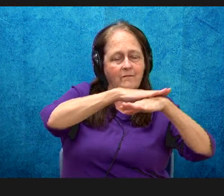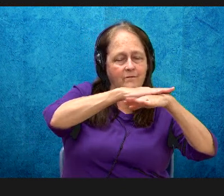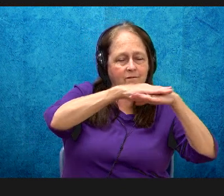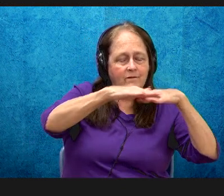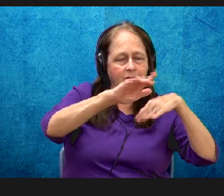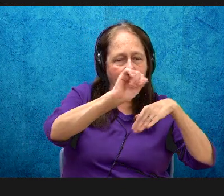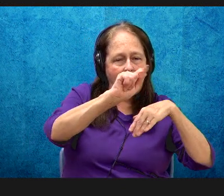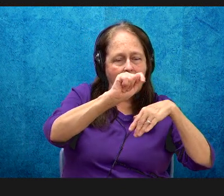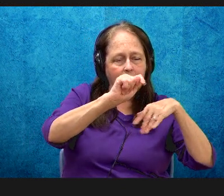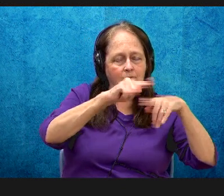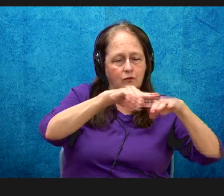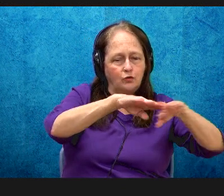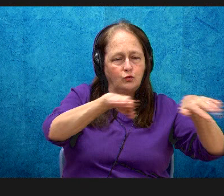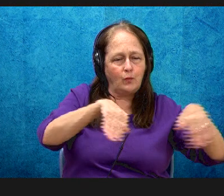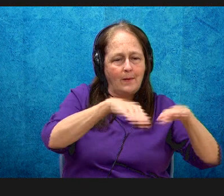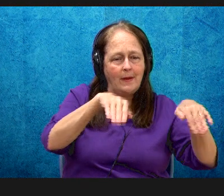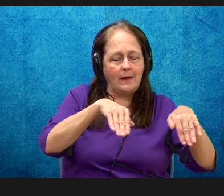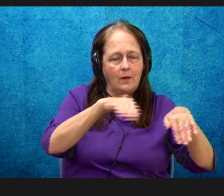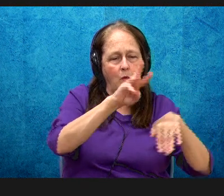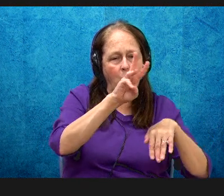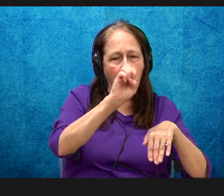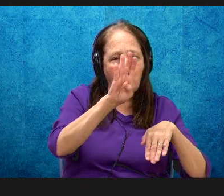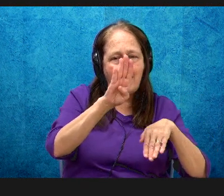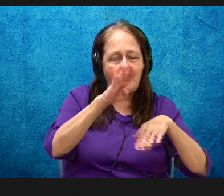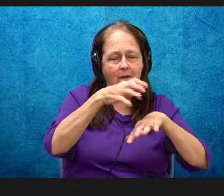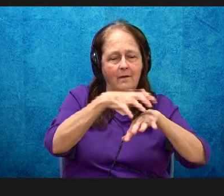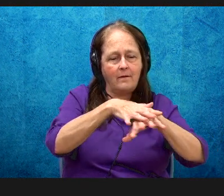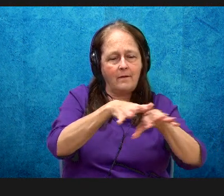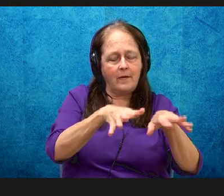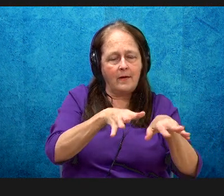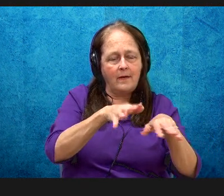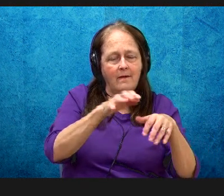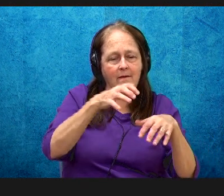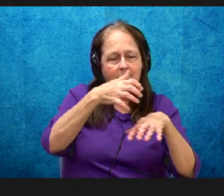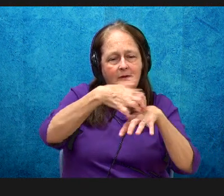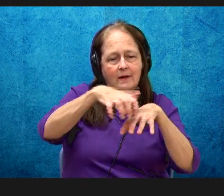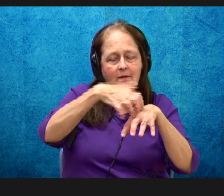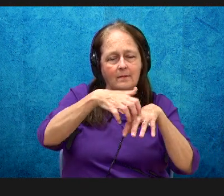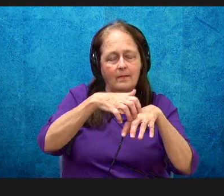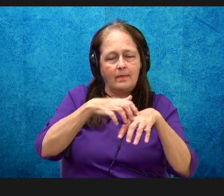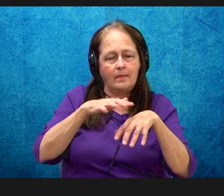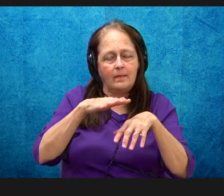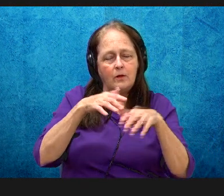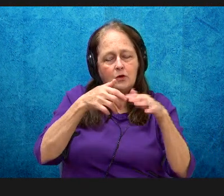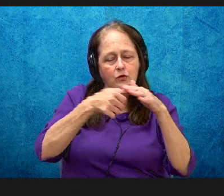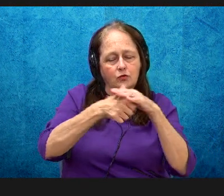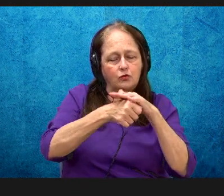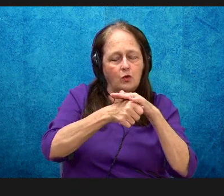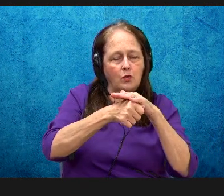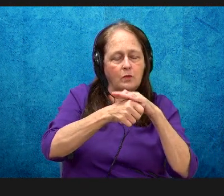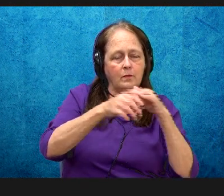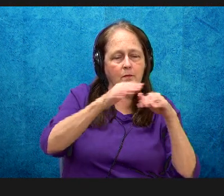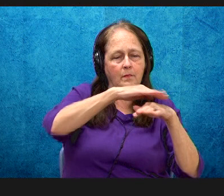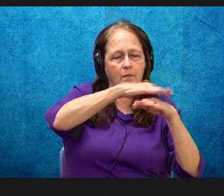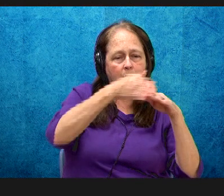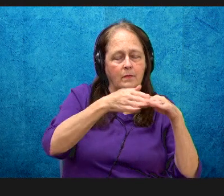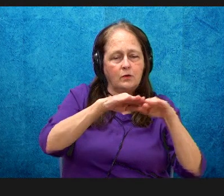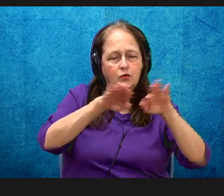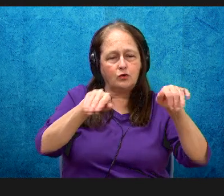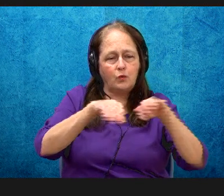swim. Now, when they talked about the turtles, they're talking about their feet and their shells helping them